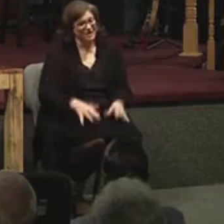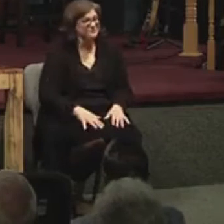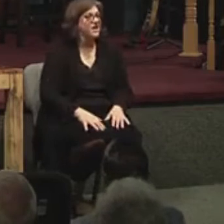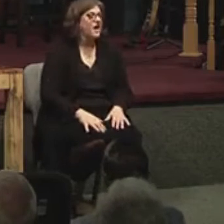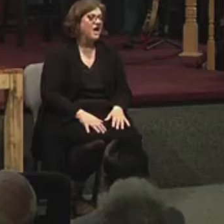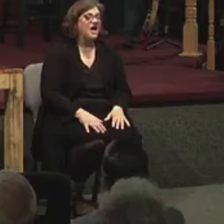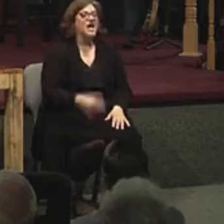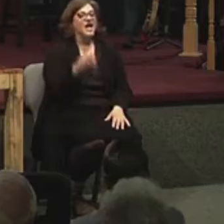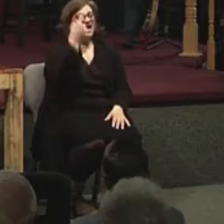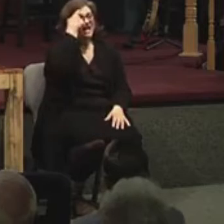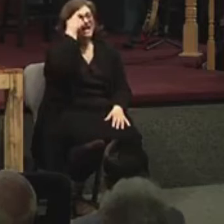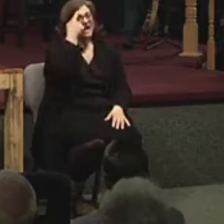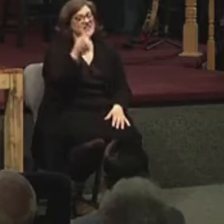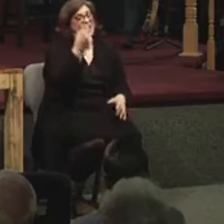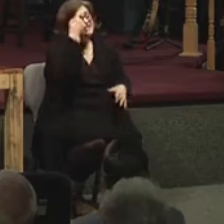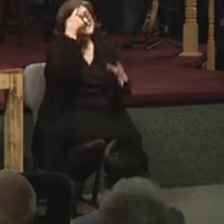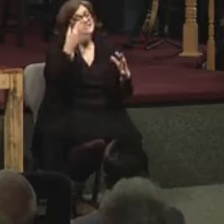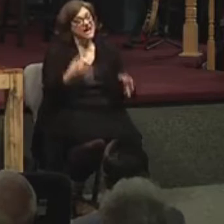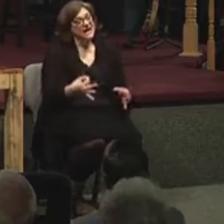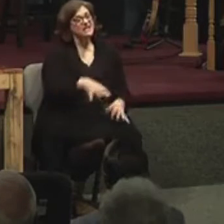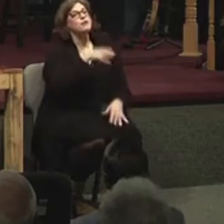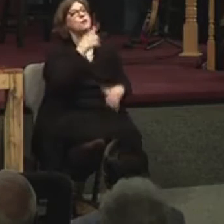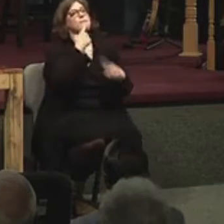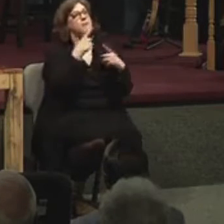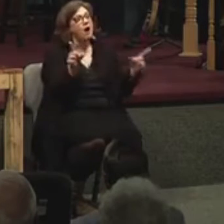he said, I'm retiring.